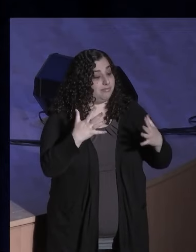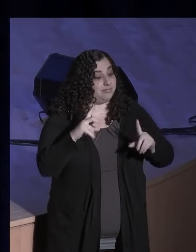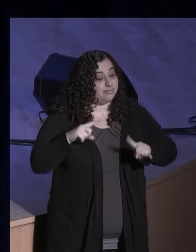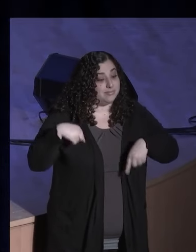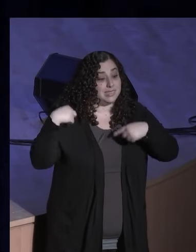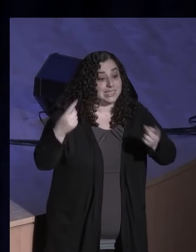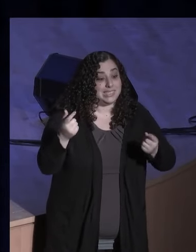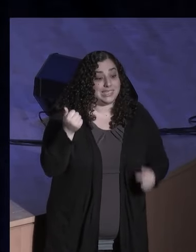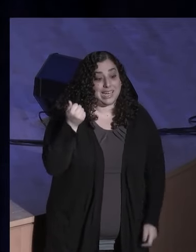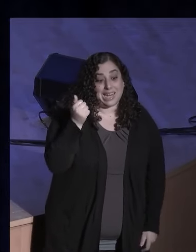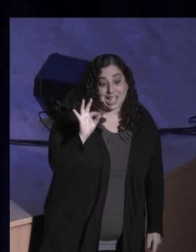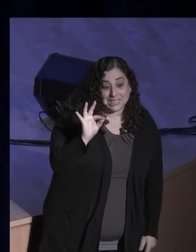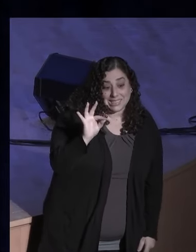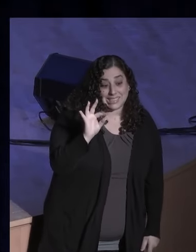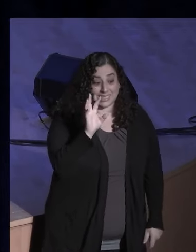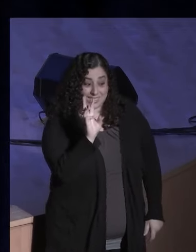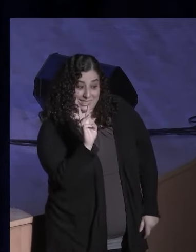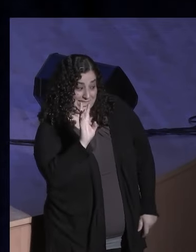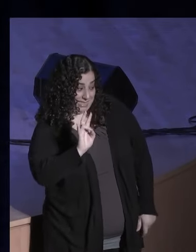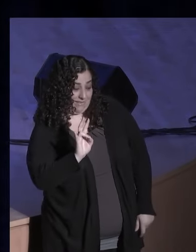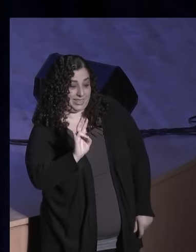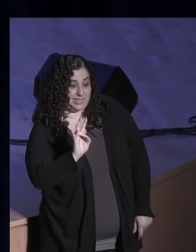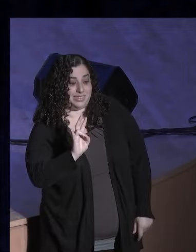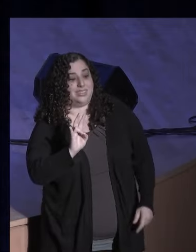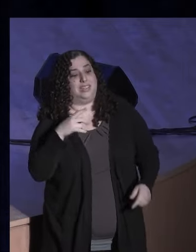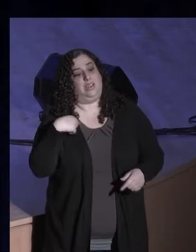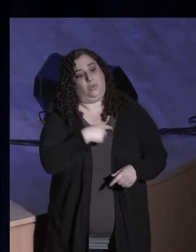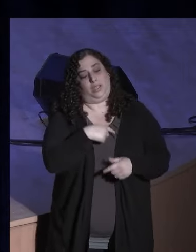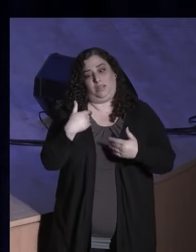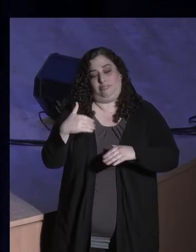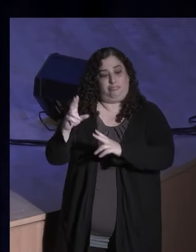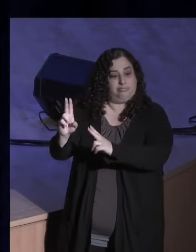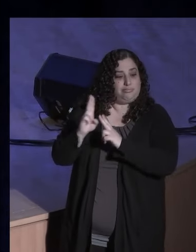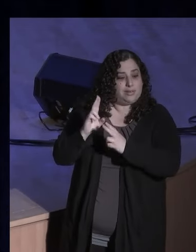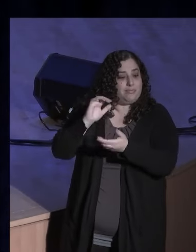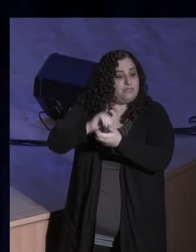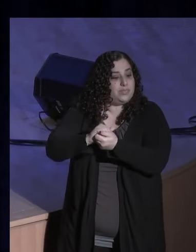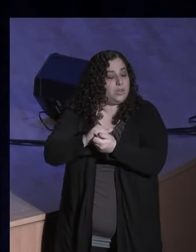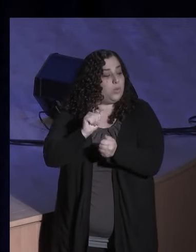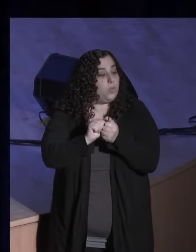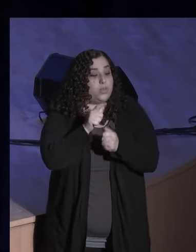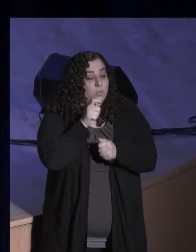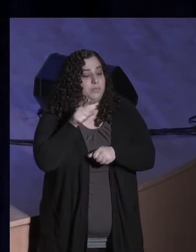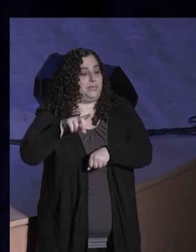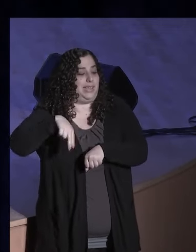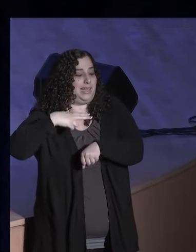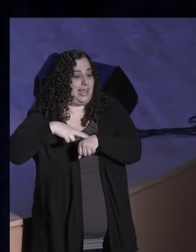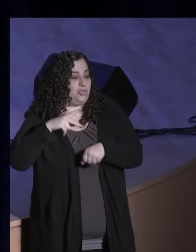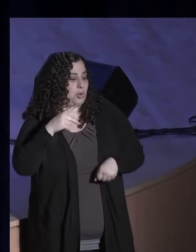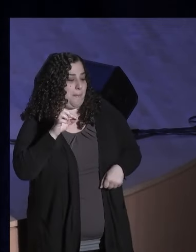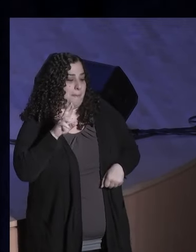1967, we have had the distinct pleasure of partnering with the National Park Service to produce the Smithsonian Folklife